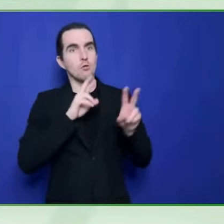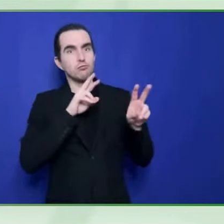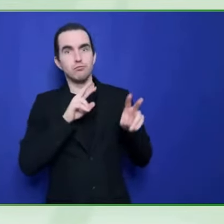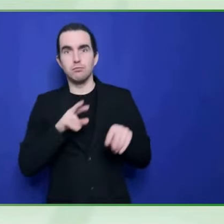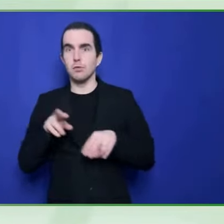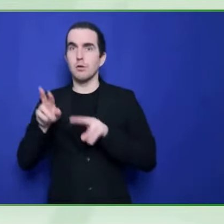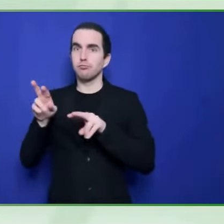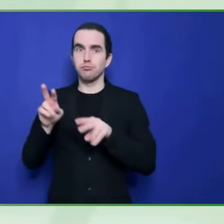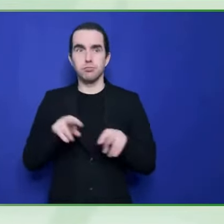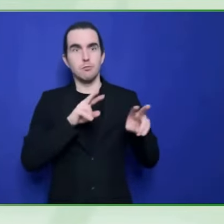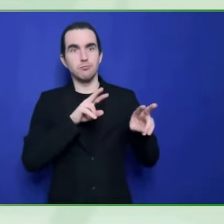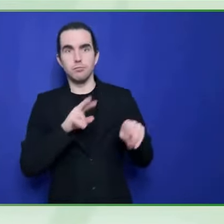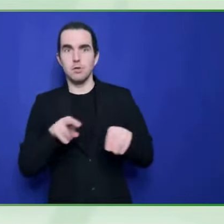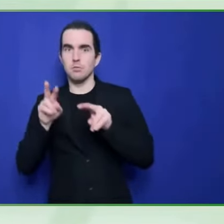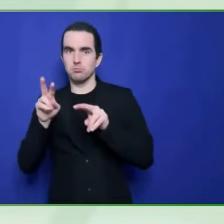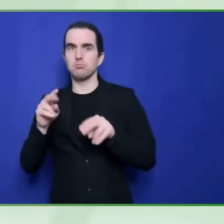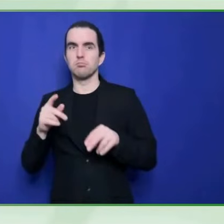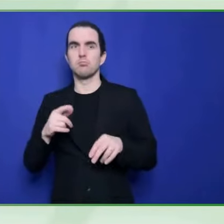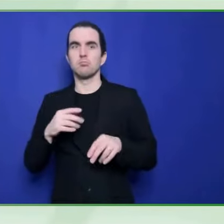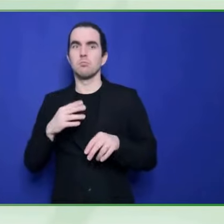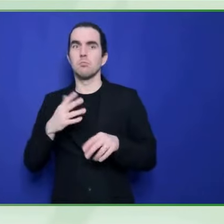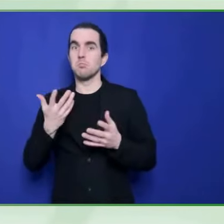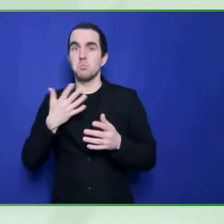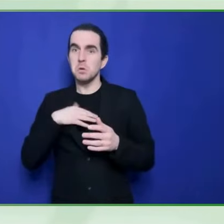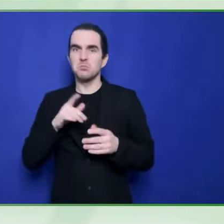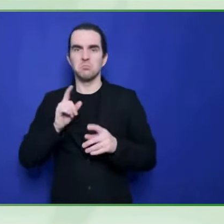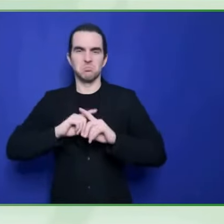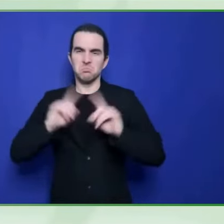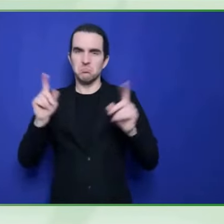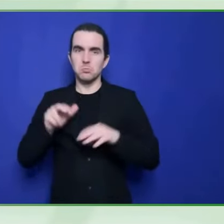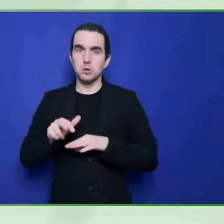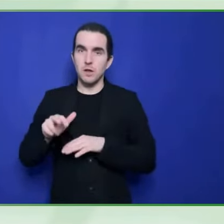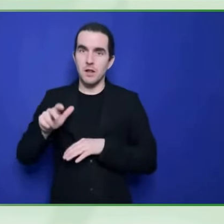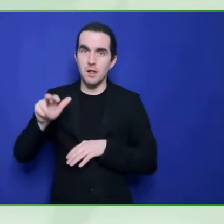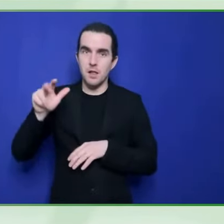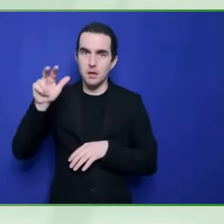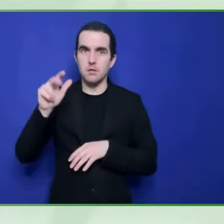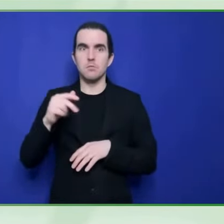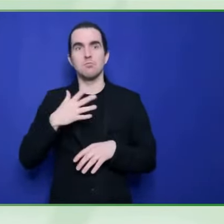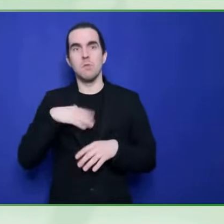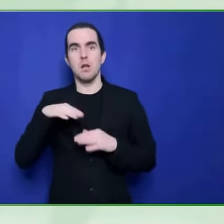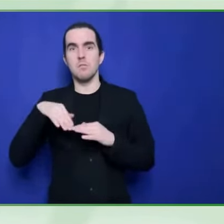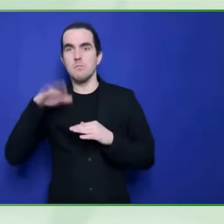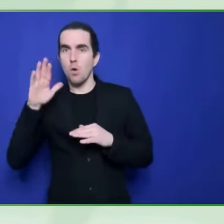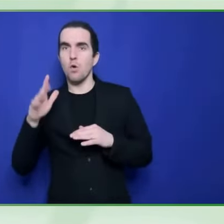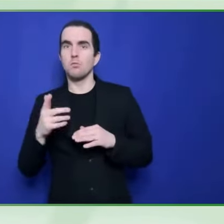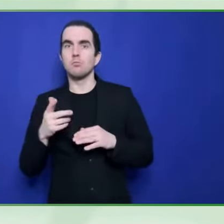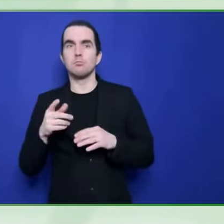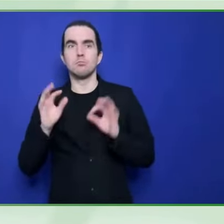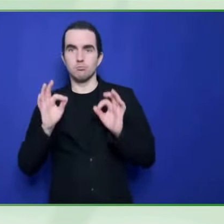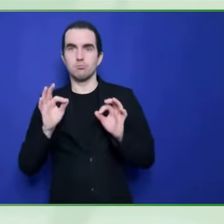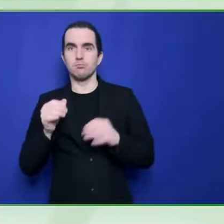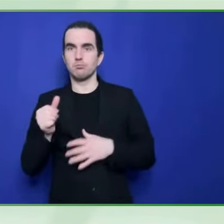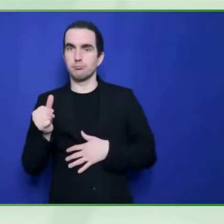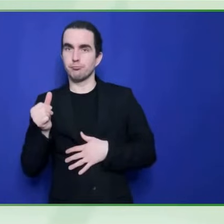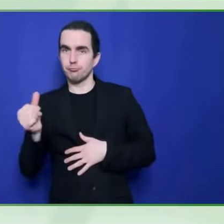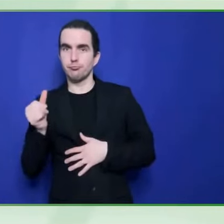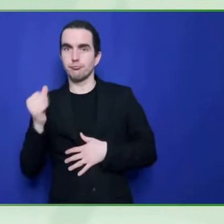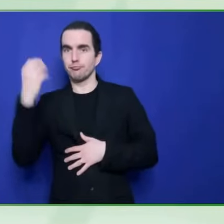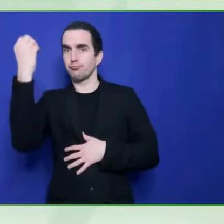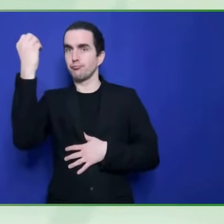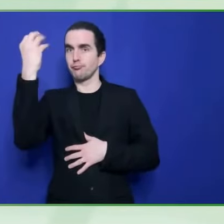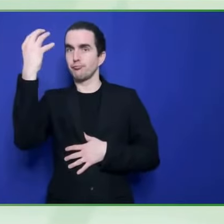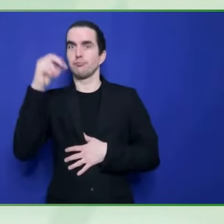signalized crossing as opposed to an uncontrolled crossing. So the customization of routing is specific